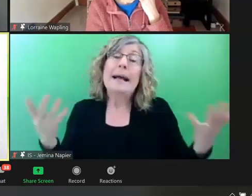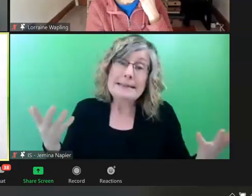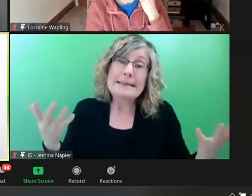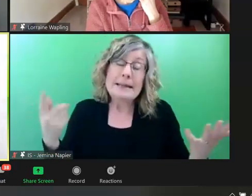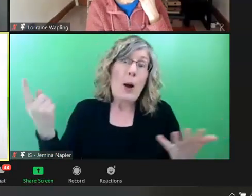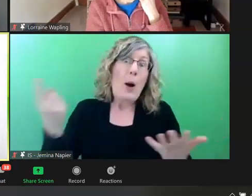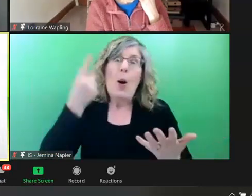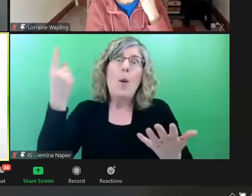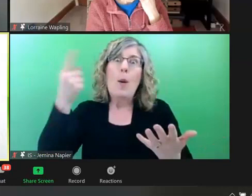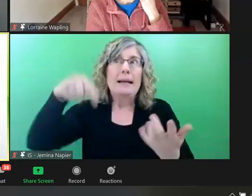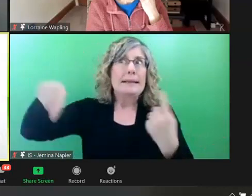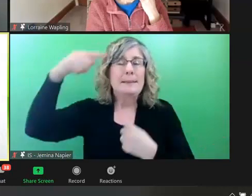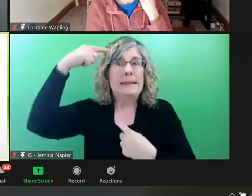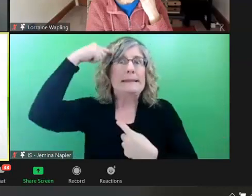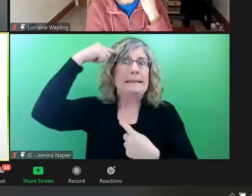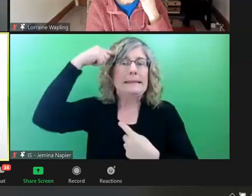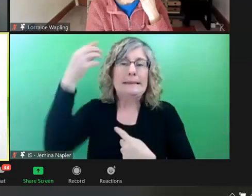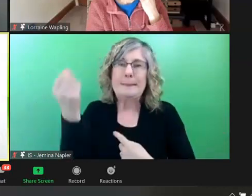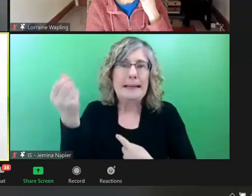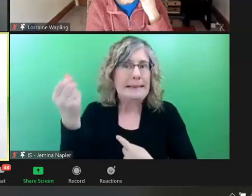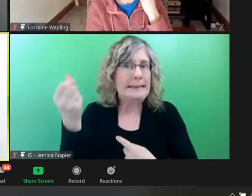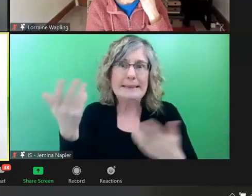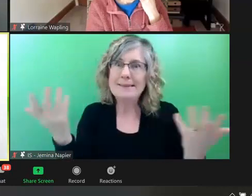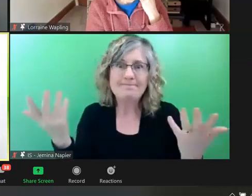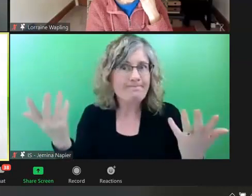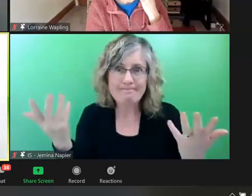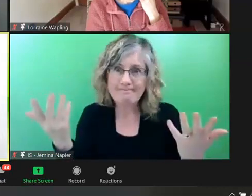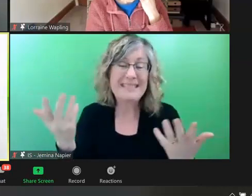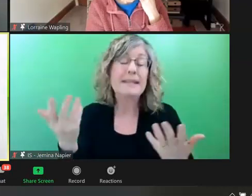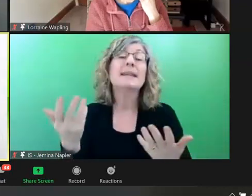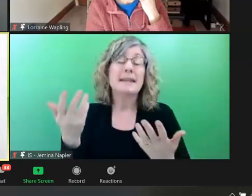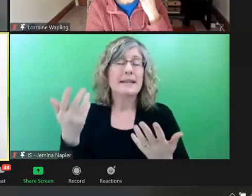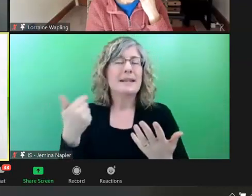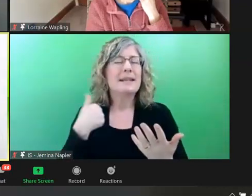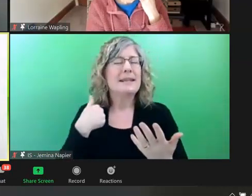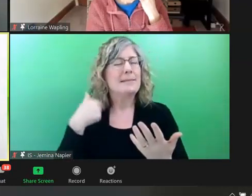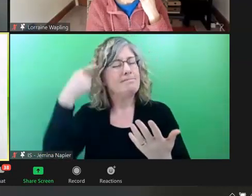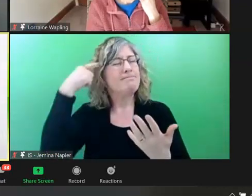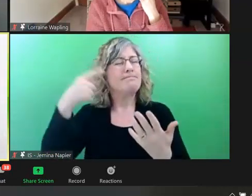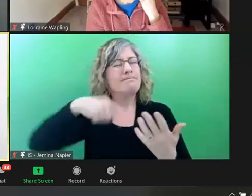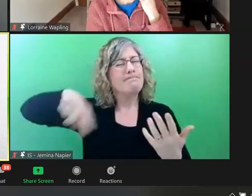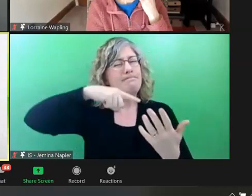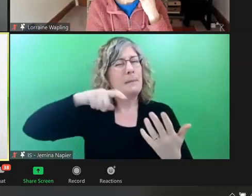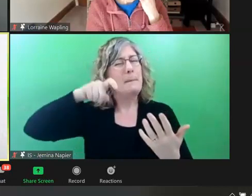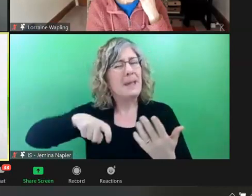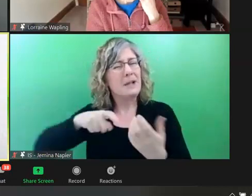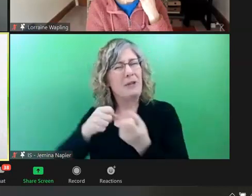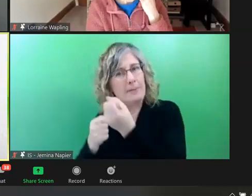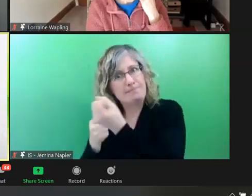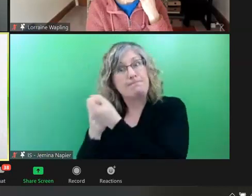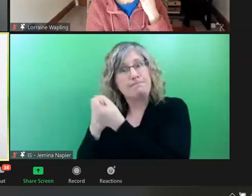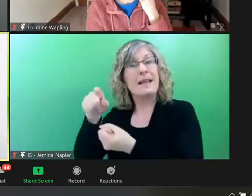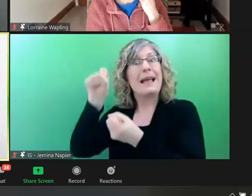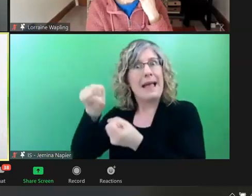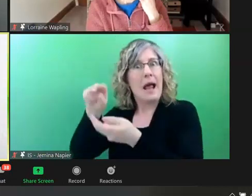think what we can do for the parents is to help them improve their incomes,